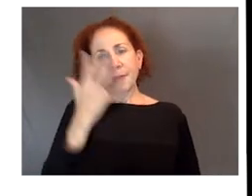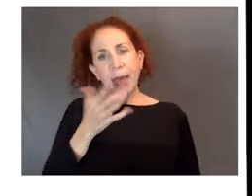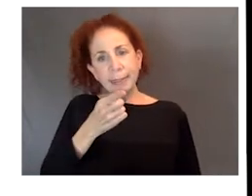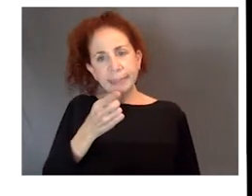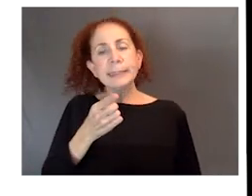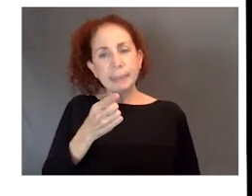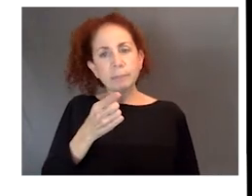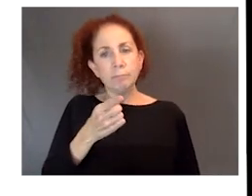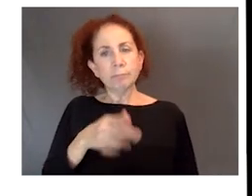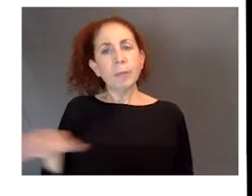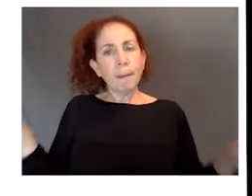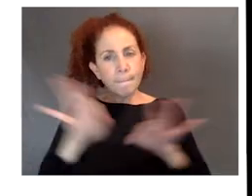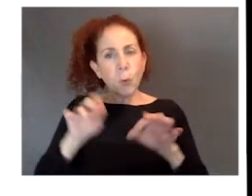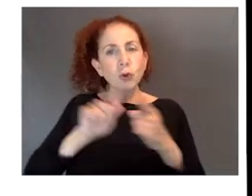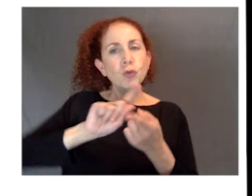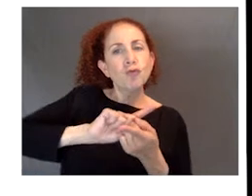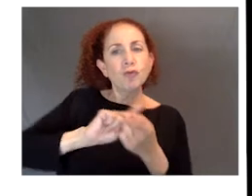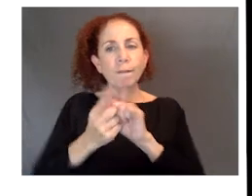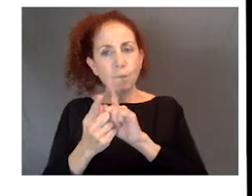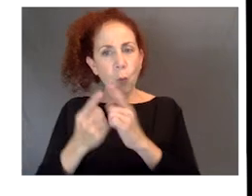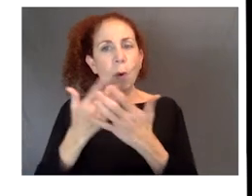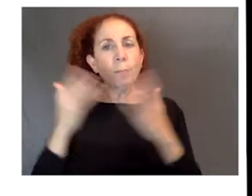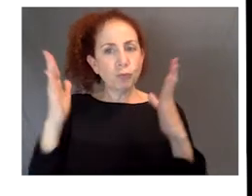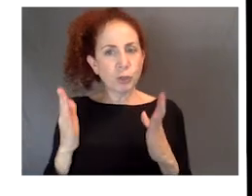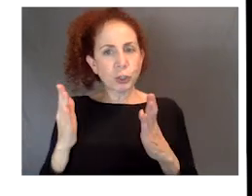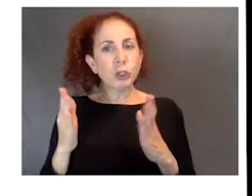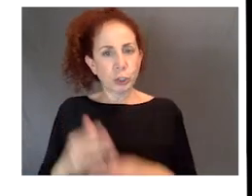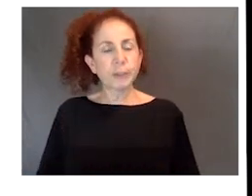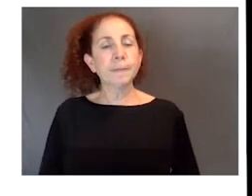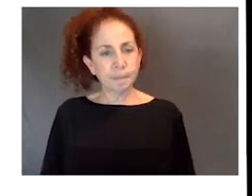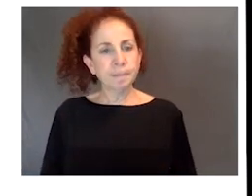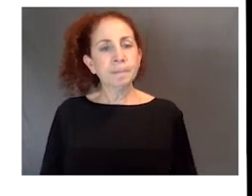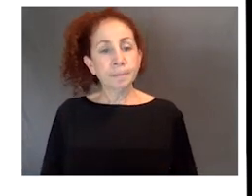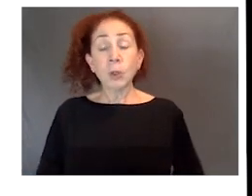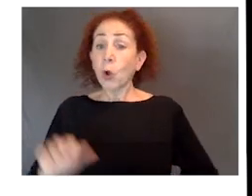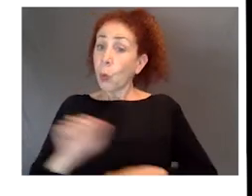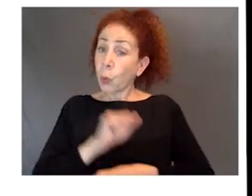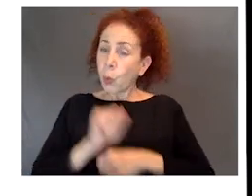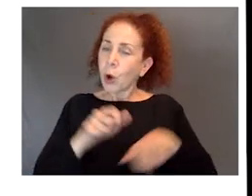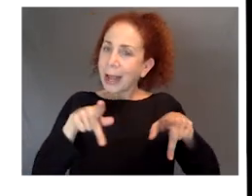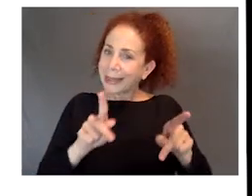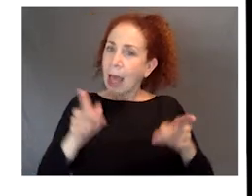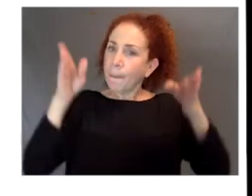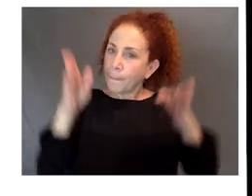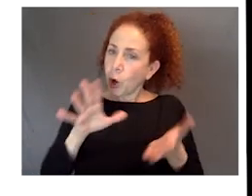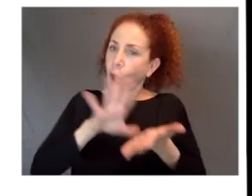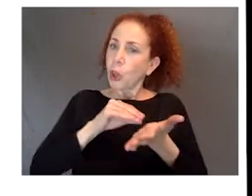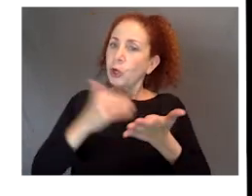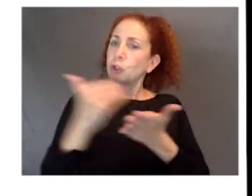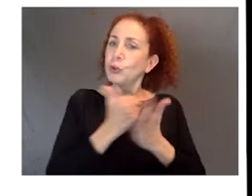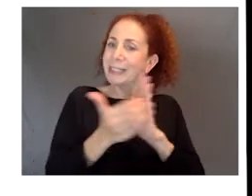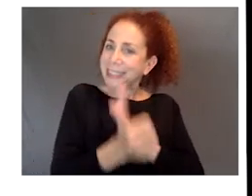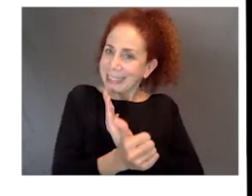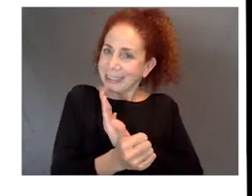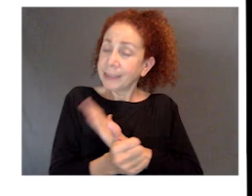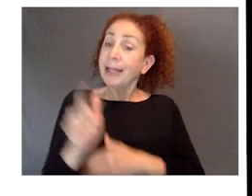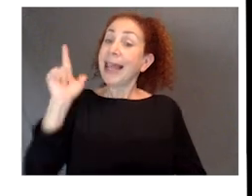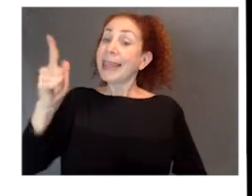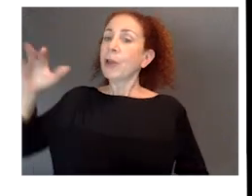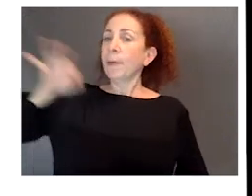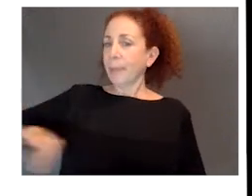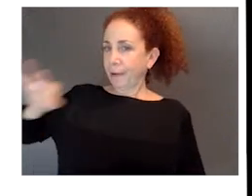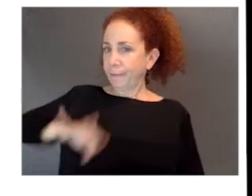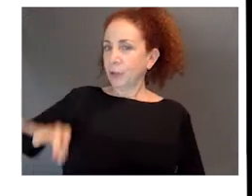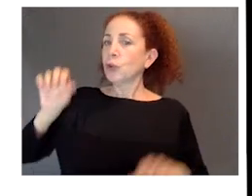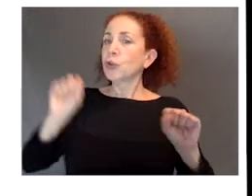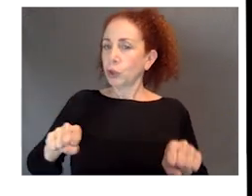these were pivotal to the reform of prisoners at Eastern State, as the work allowed for the prisoner to learn a new skill that could benefit them once